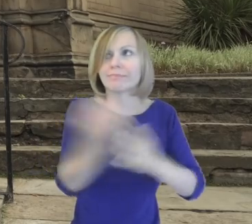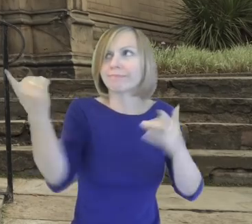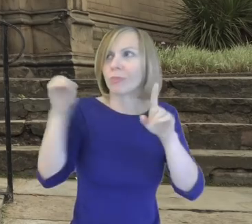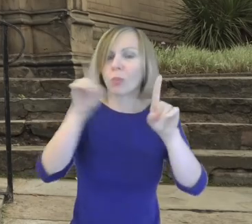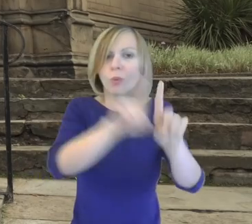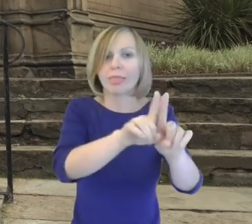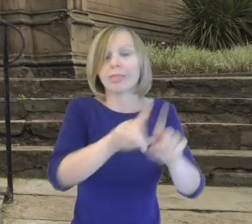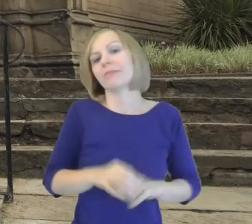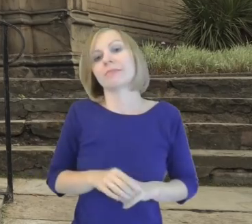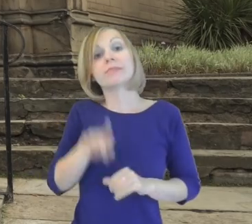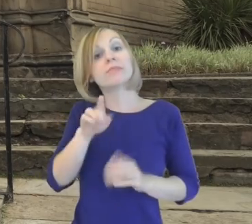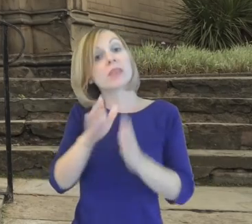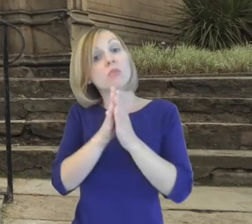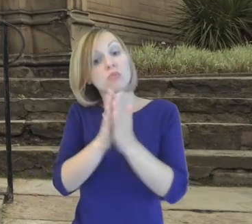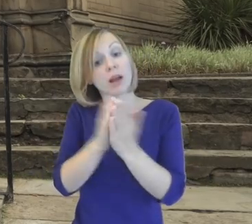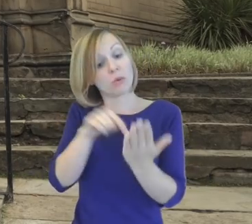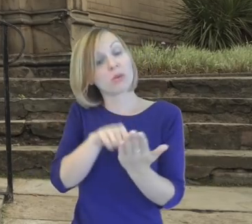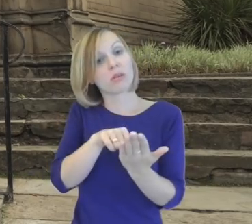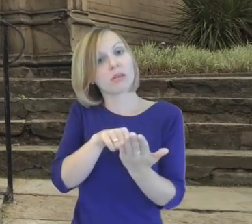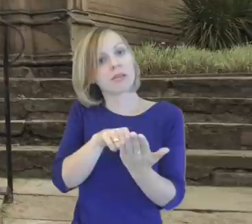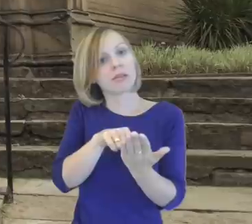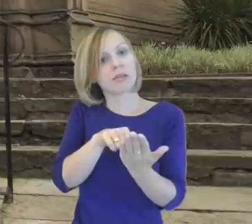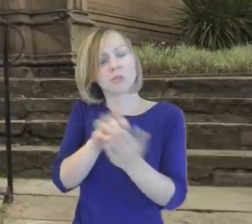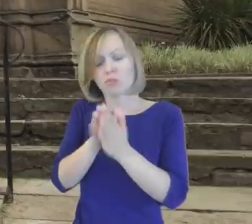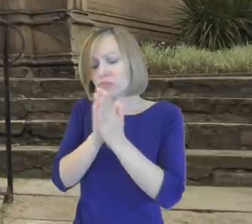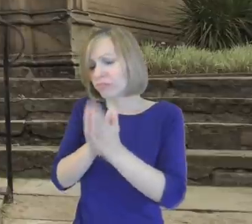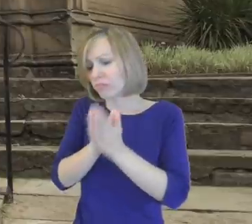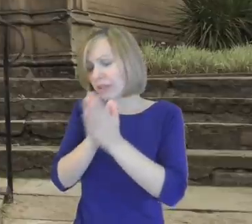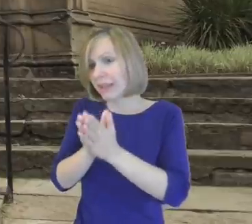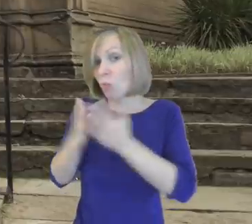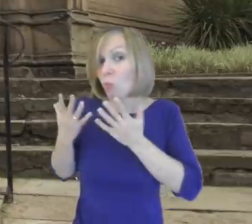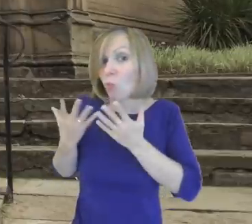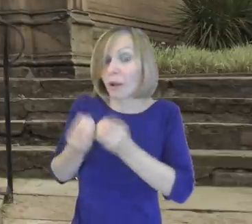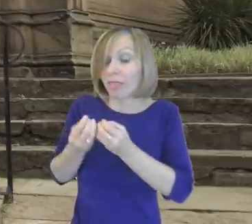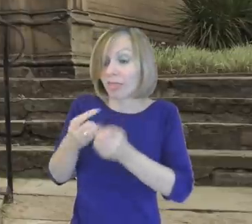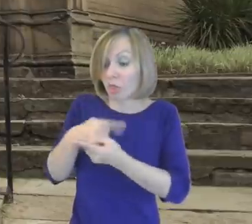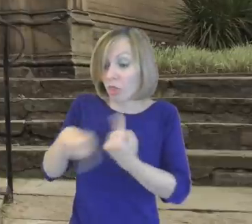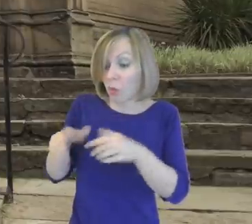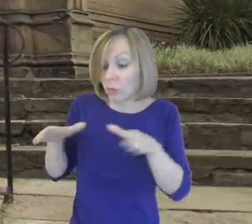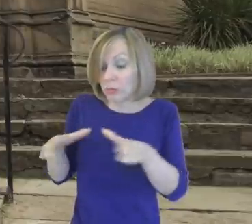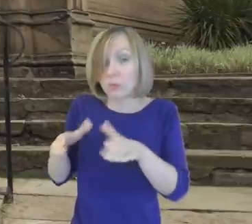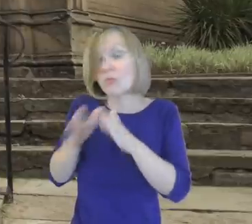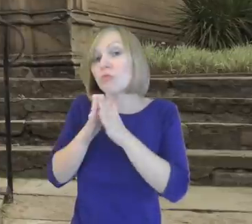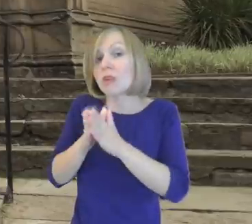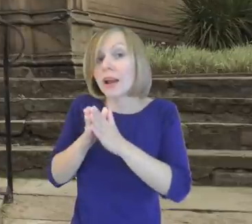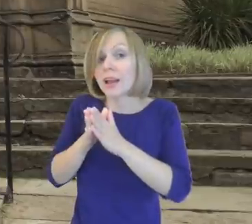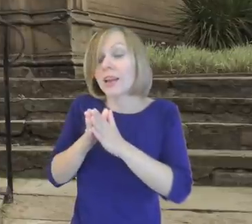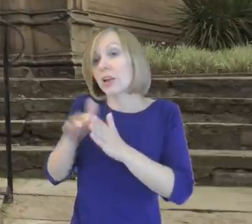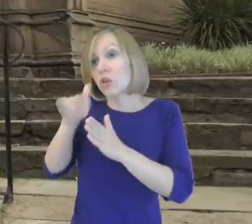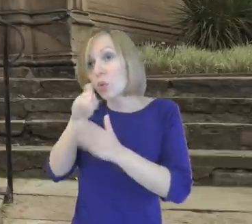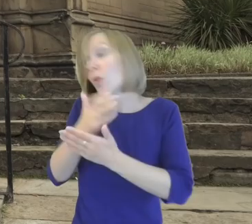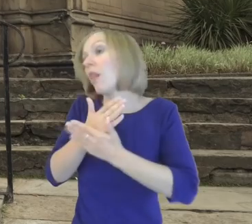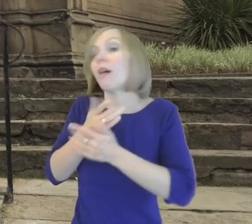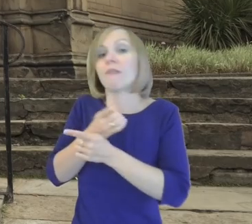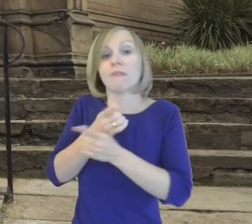powerful words of the prayer book, we are, of course, walking alongside all those who prayed and knew and loved them in the many centuries since